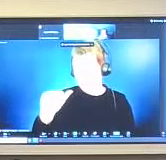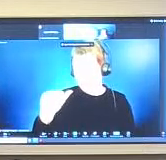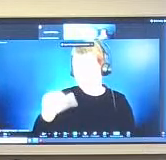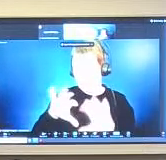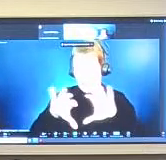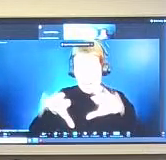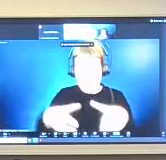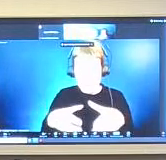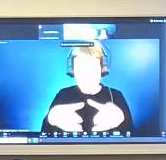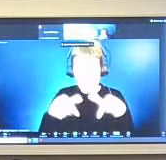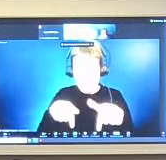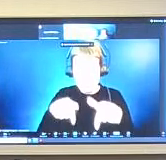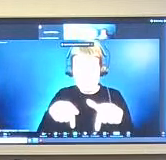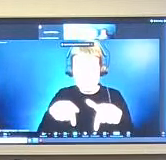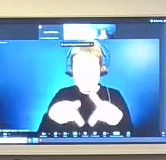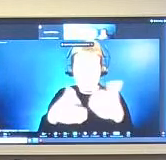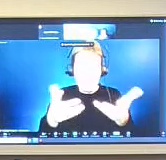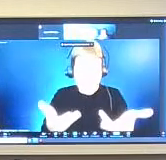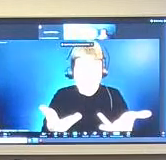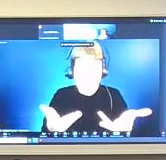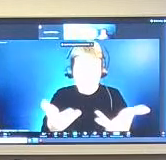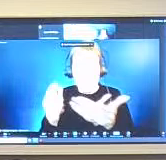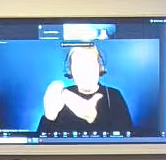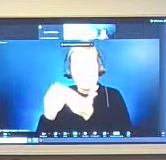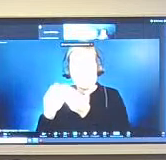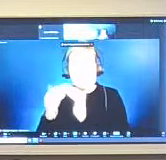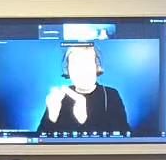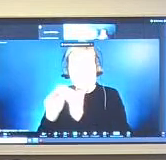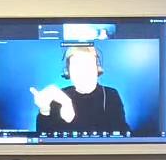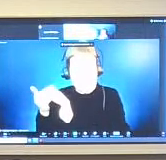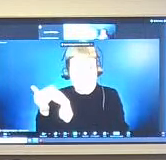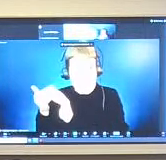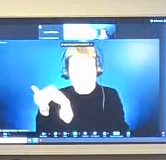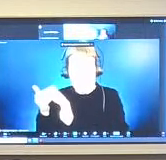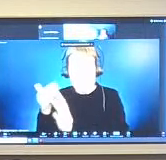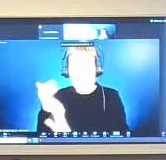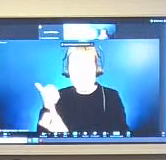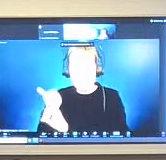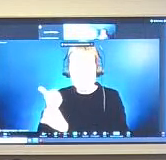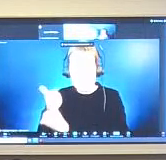although the city in most places are compliant,